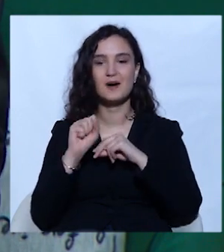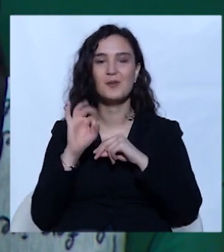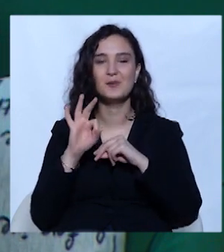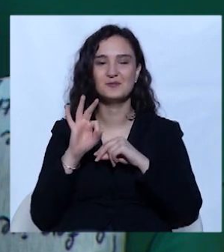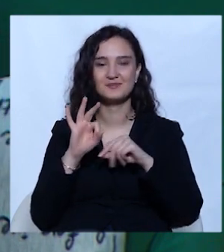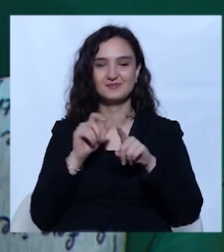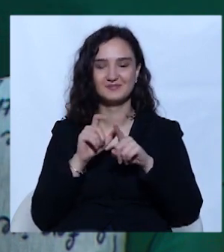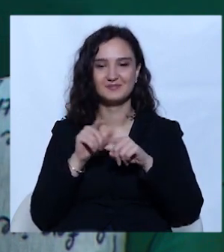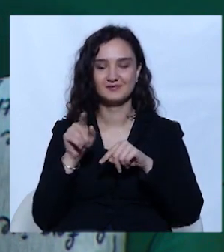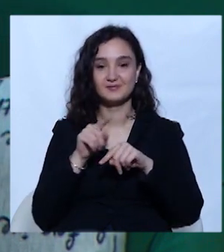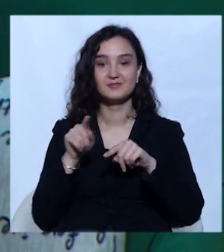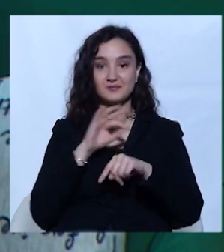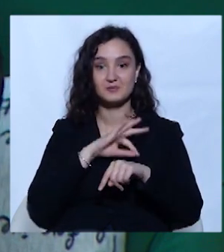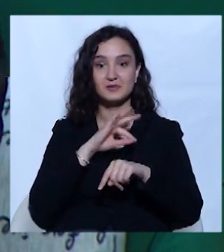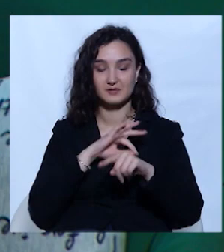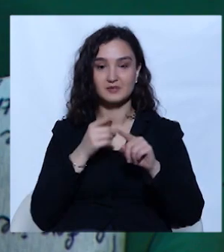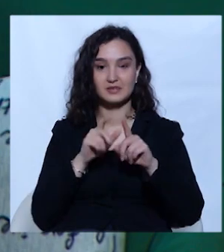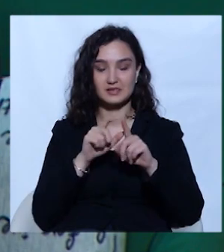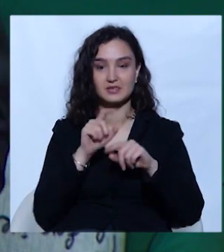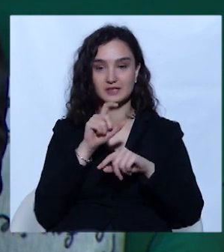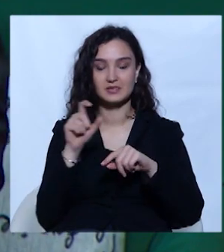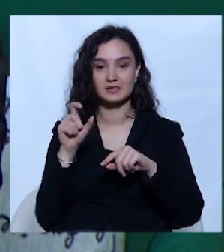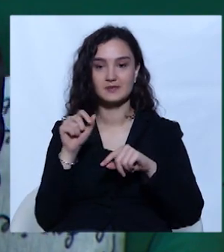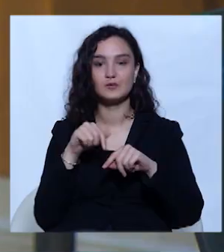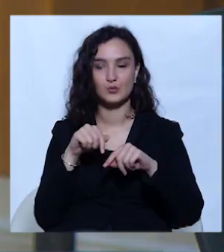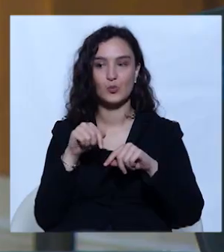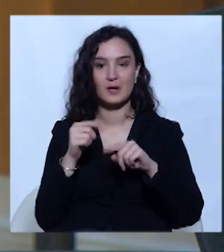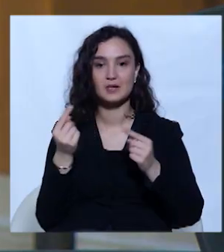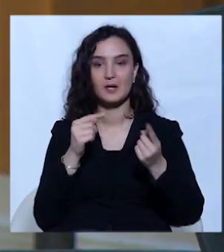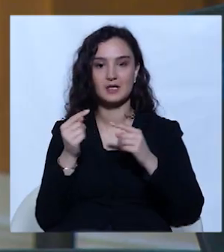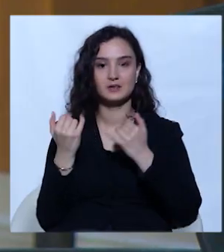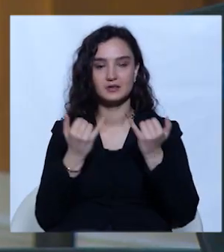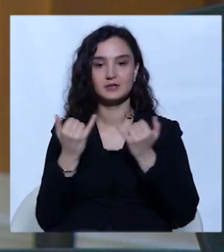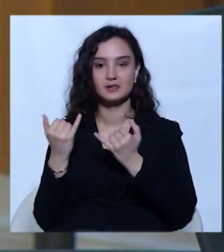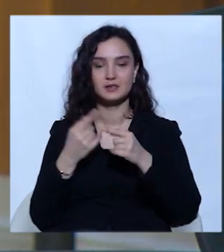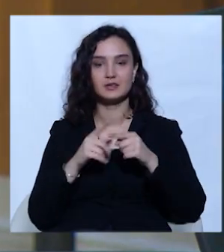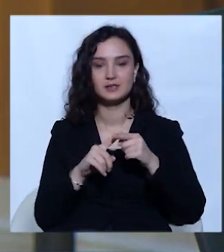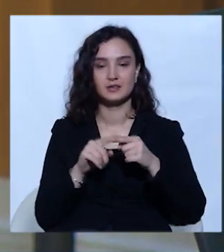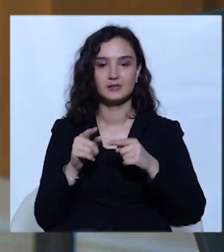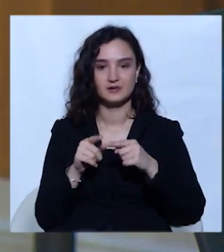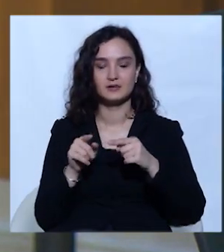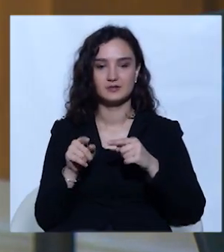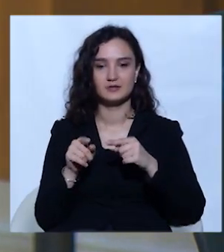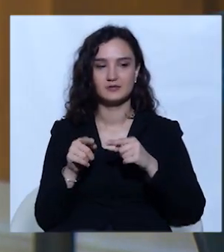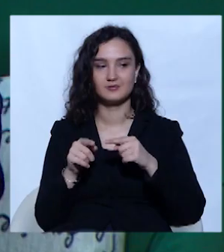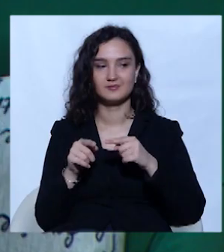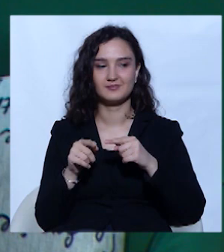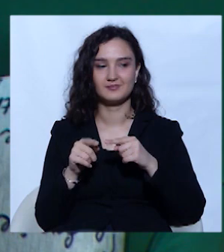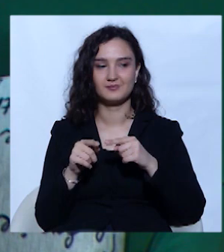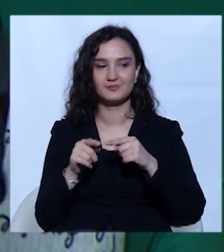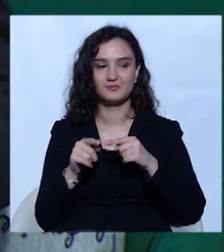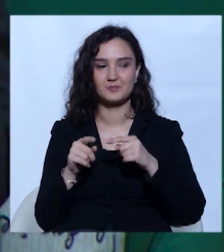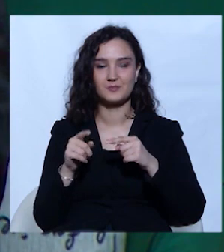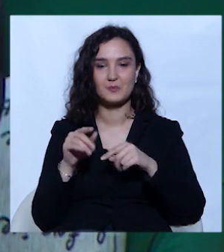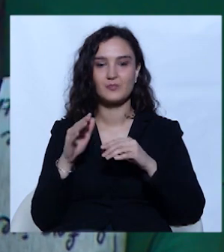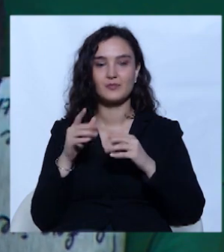And it's you use a familial term to identify with each other. So it doesn't just need to be blood-related